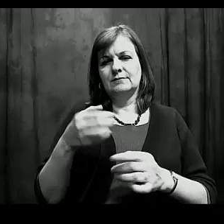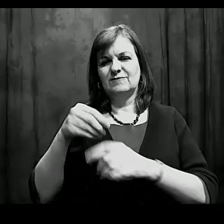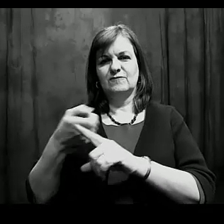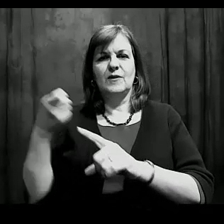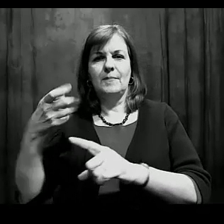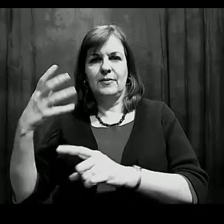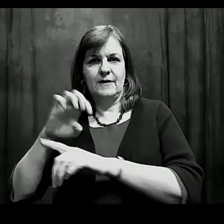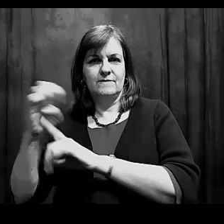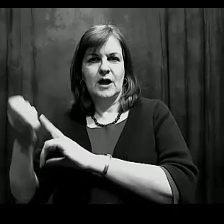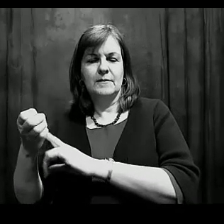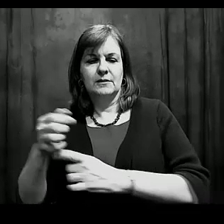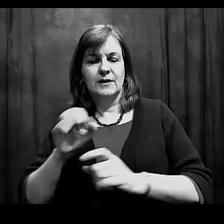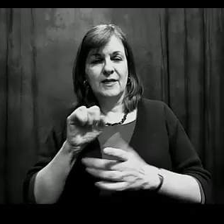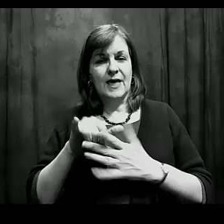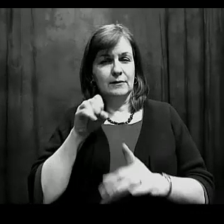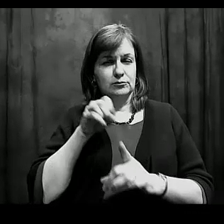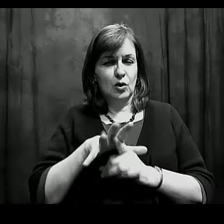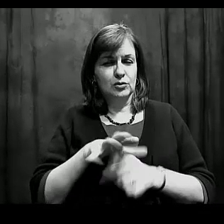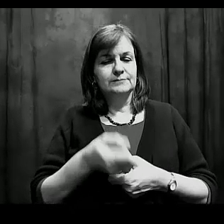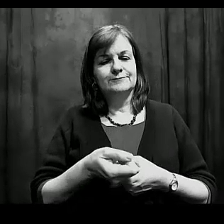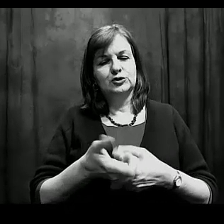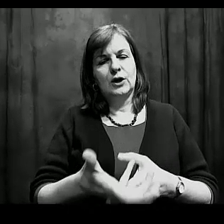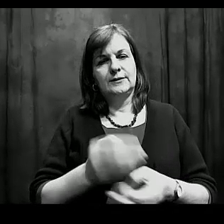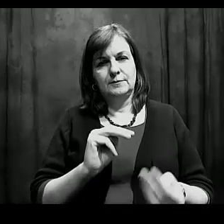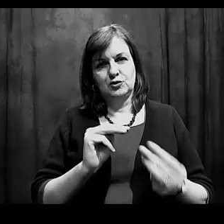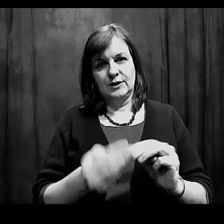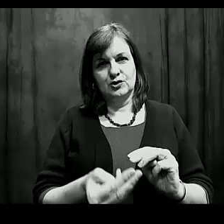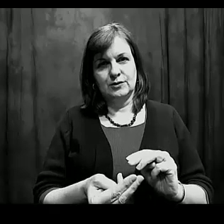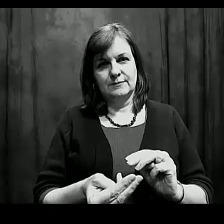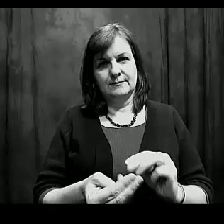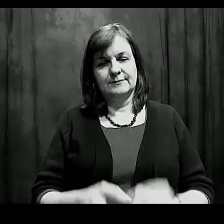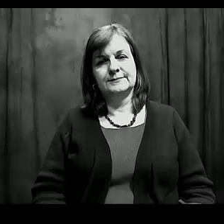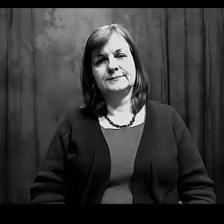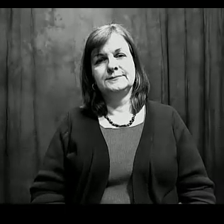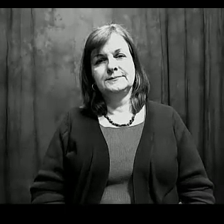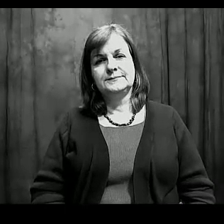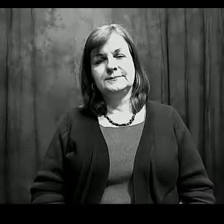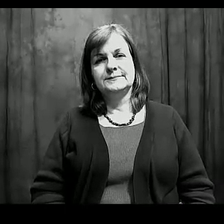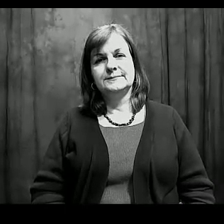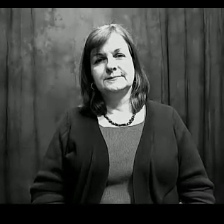usually that causes mutations.